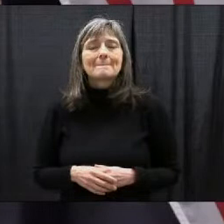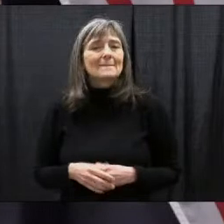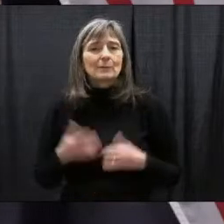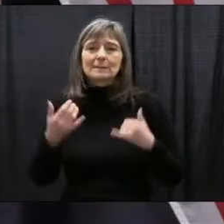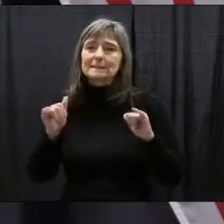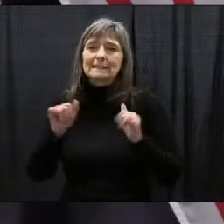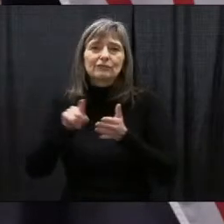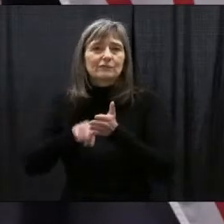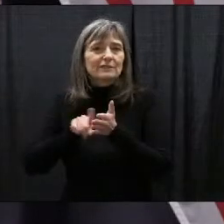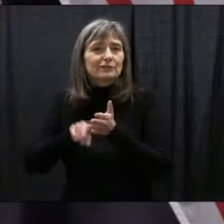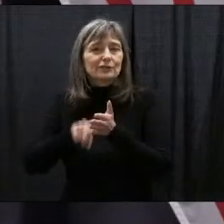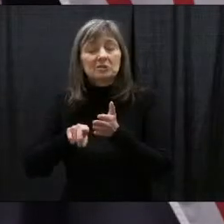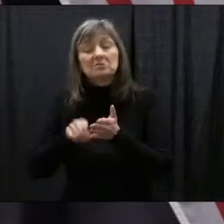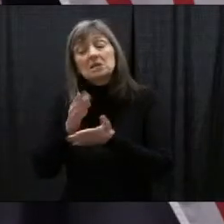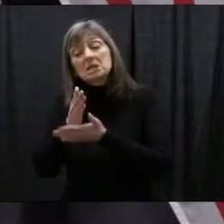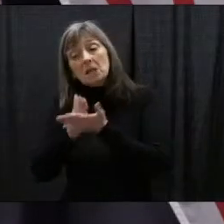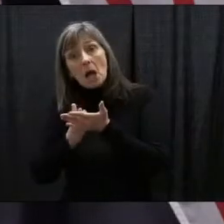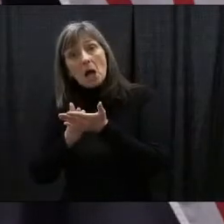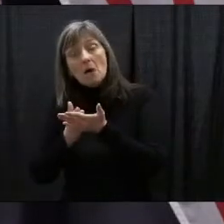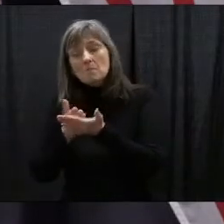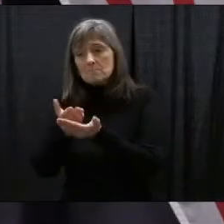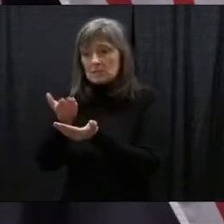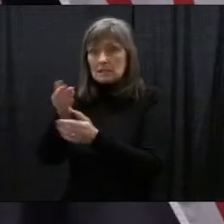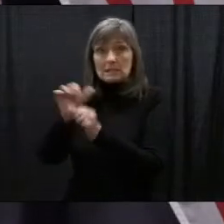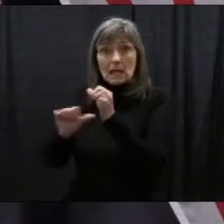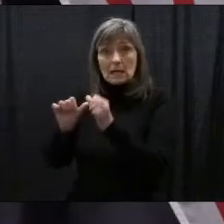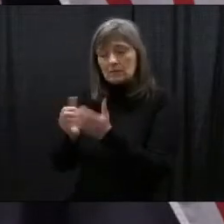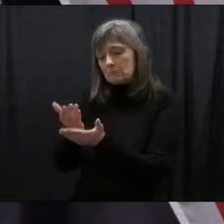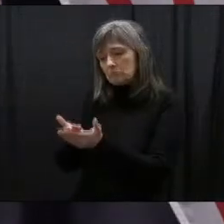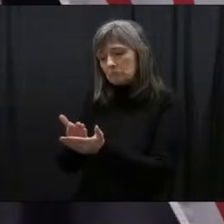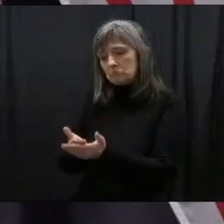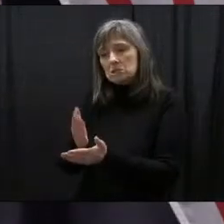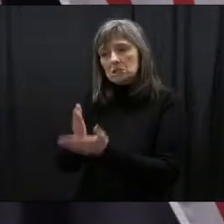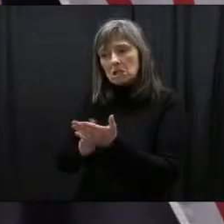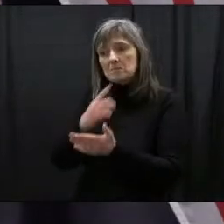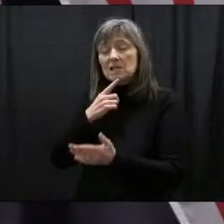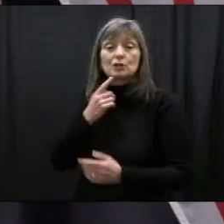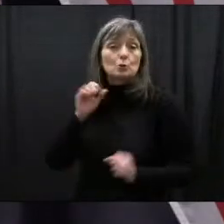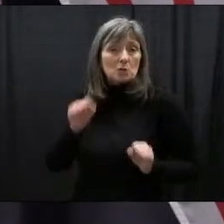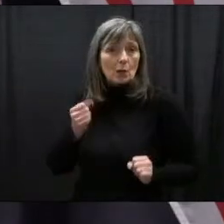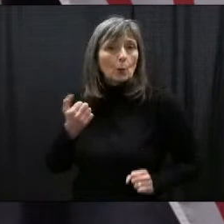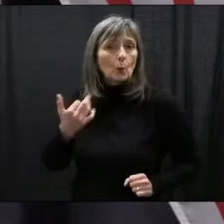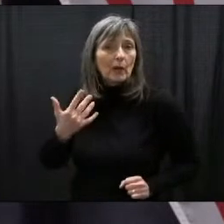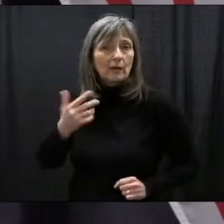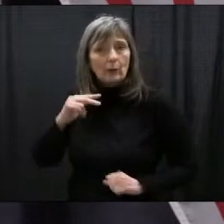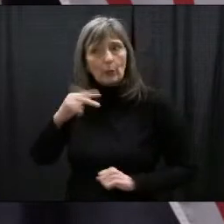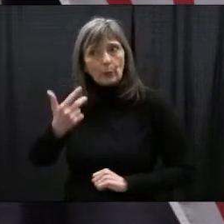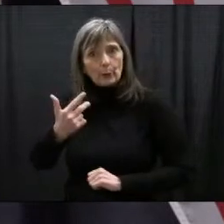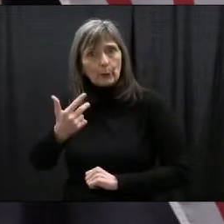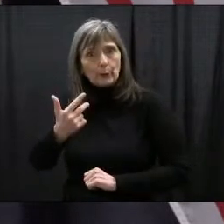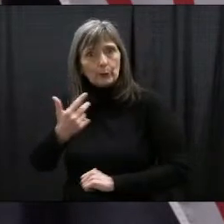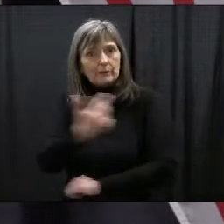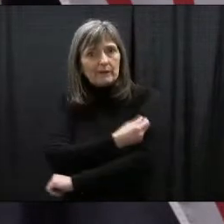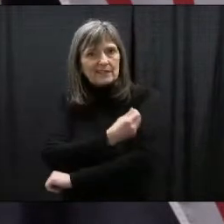evolving around this, and there is some that says there's some evidence that says you can wait to get the best